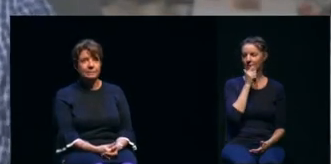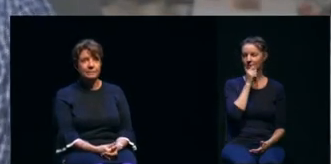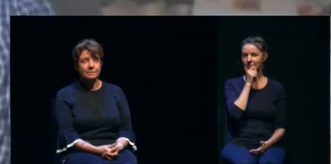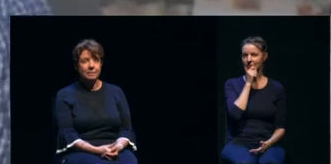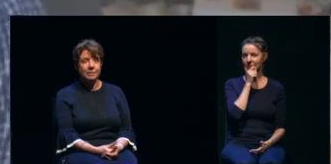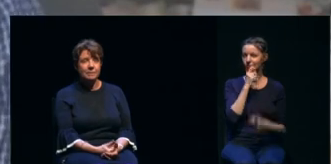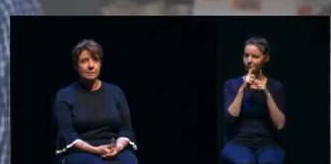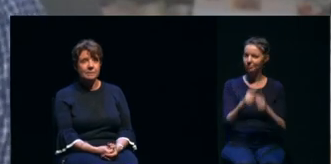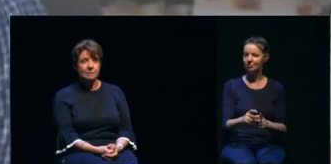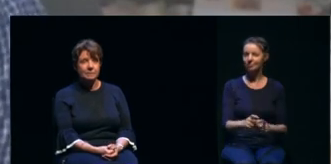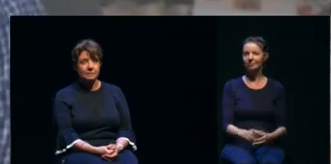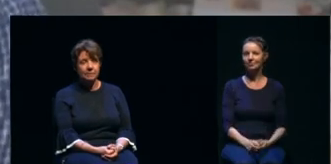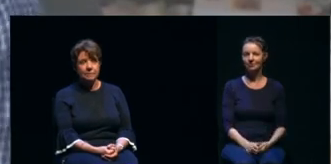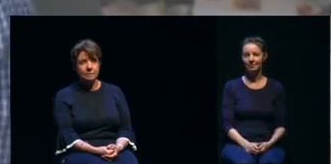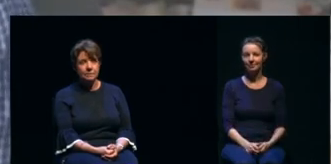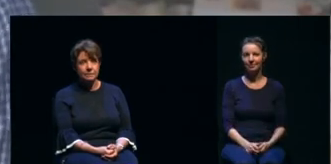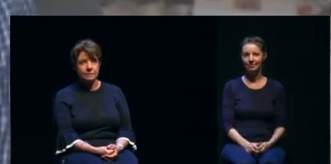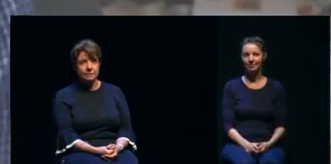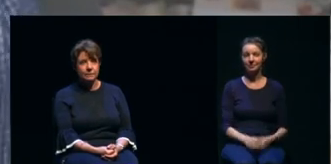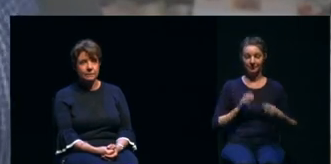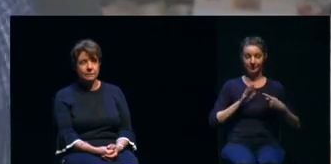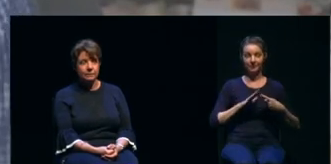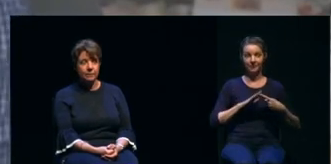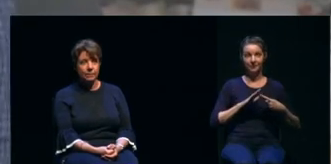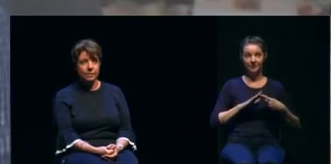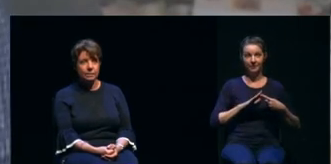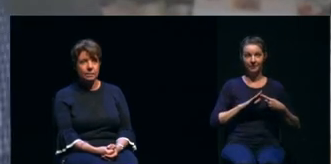that's tough. First of all,